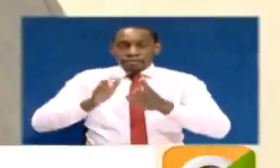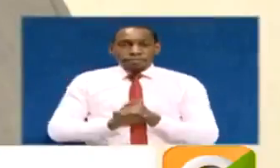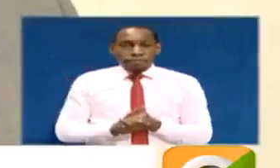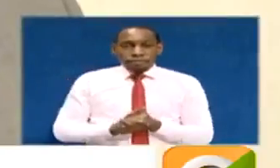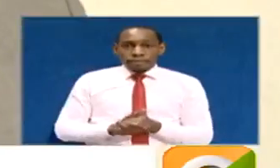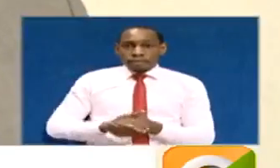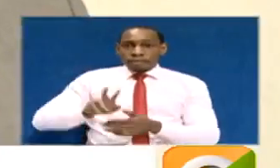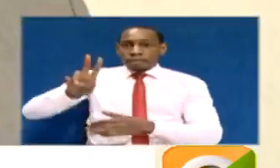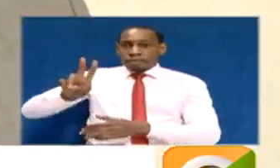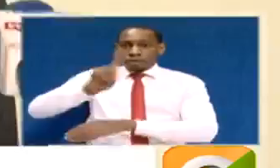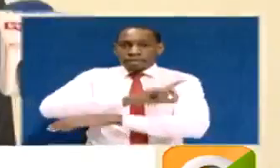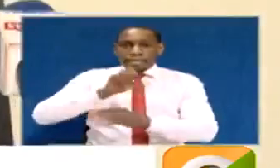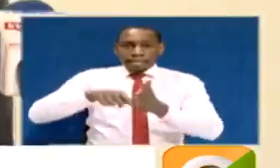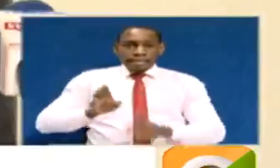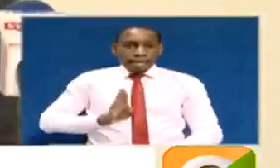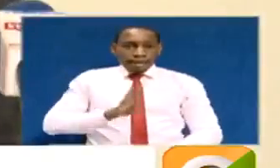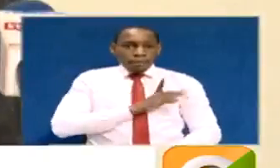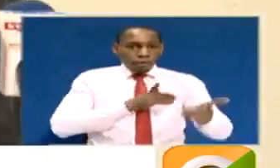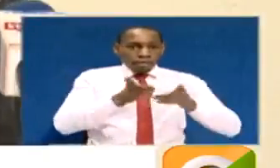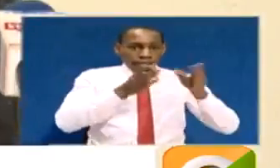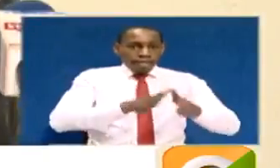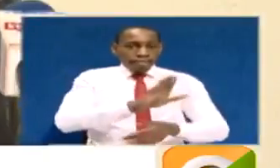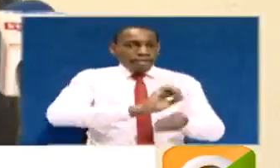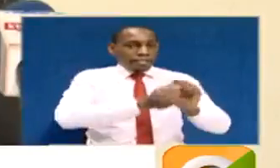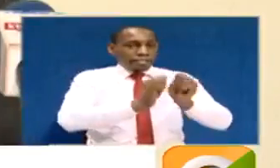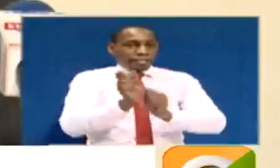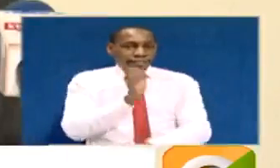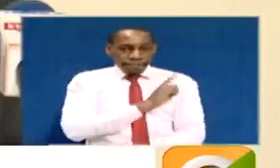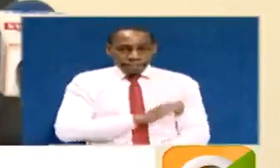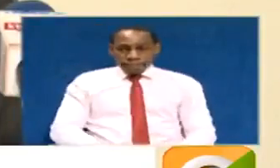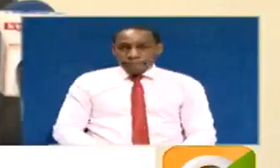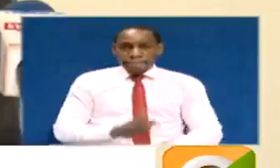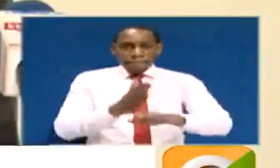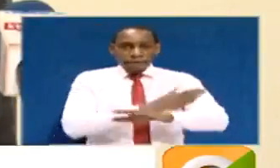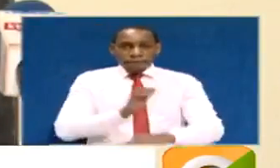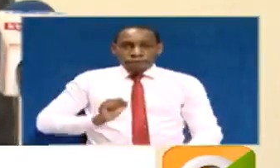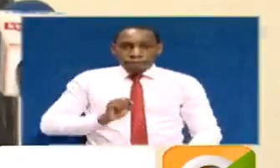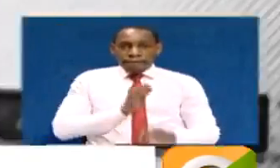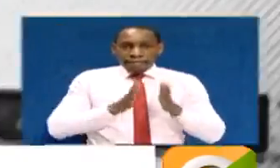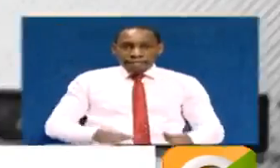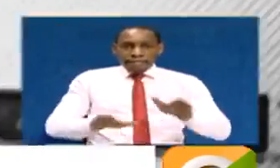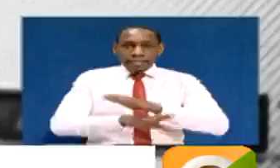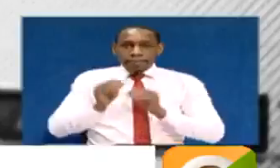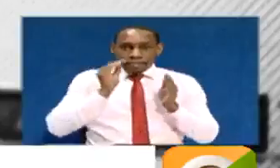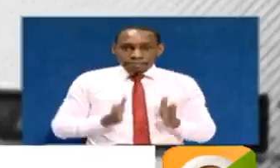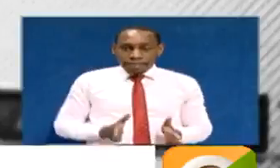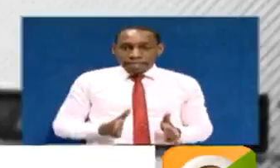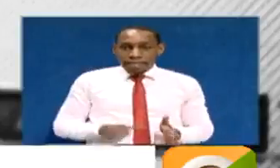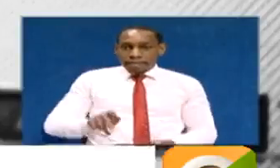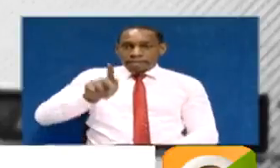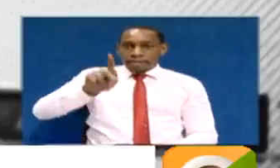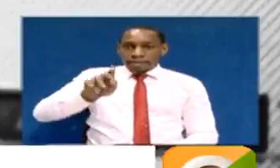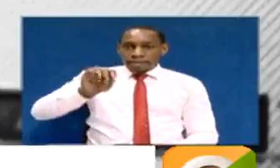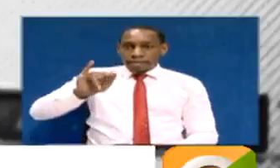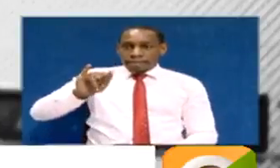transparent. 2 days later, the board of directors has been overhauled. Former Senate Deputy Speaker Kembi Gitura, who has